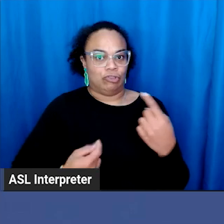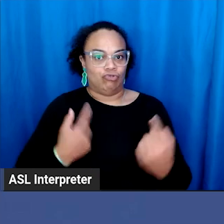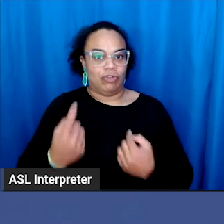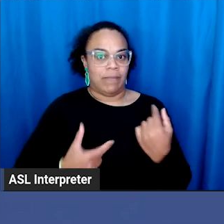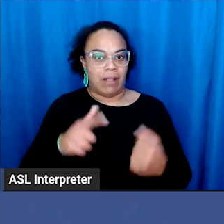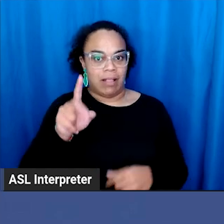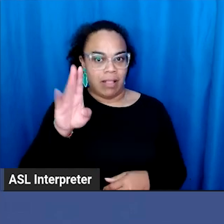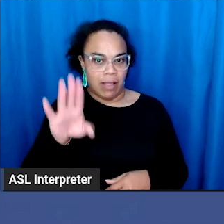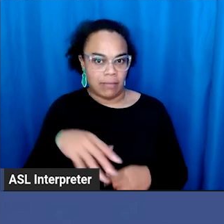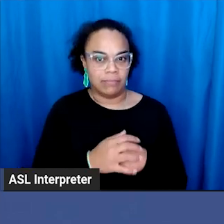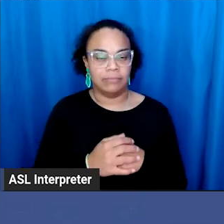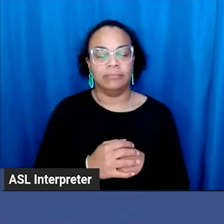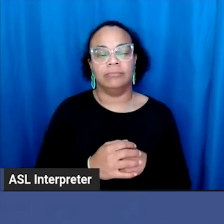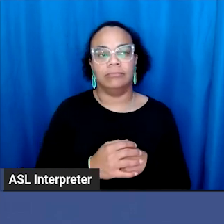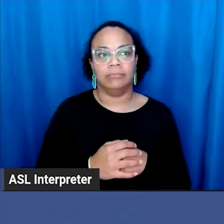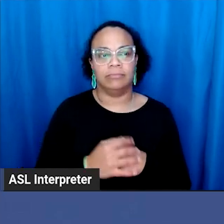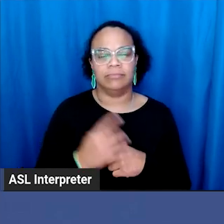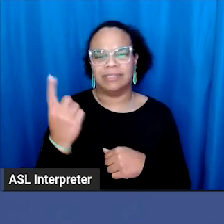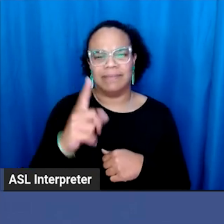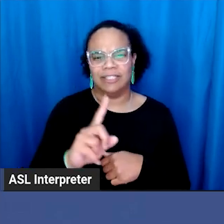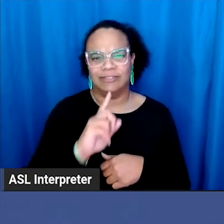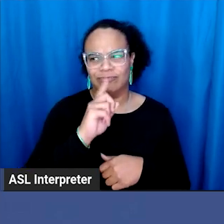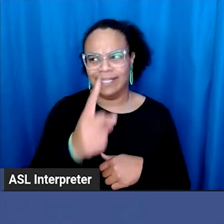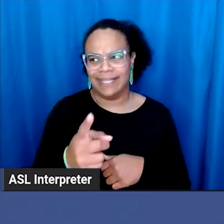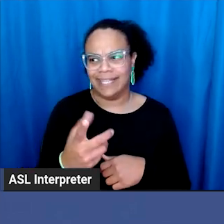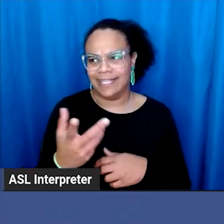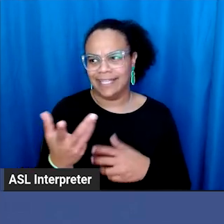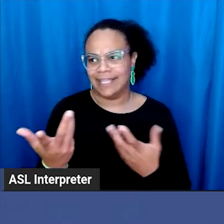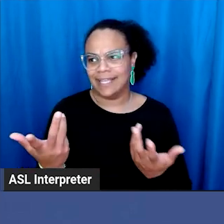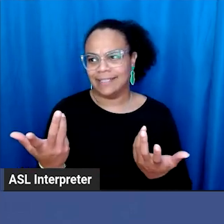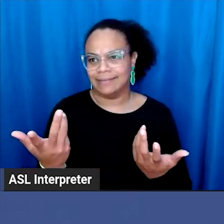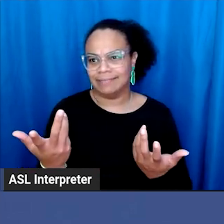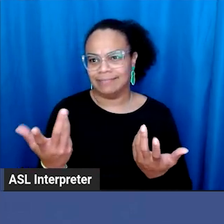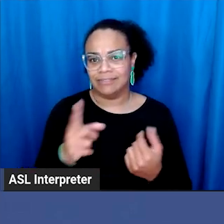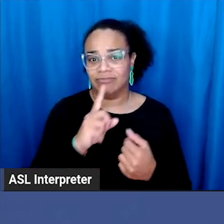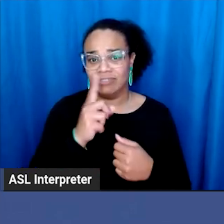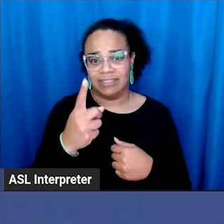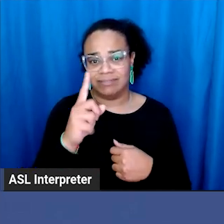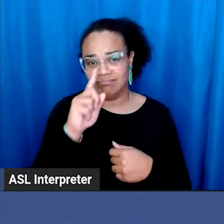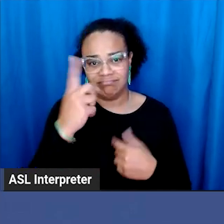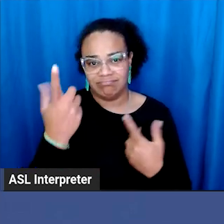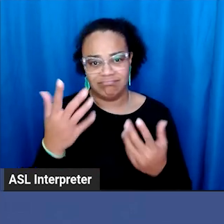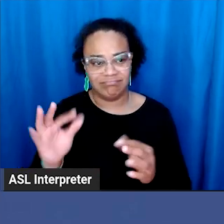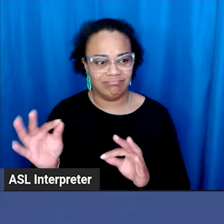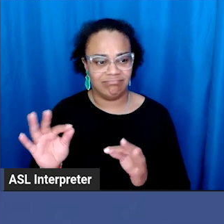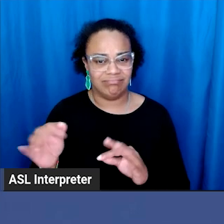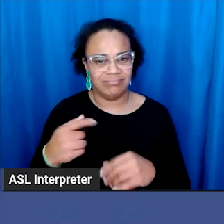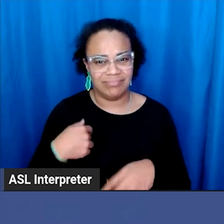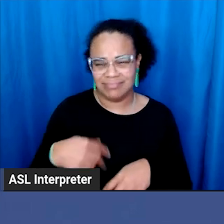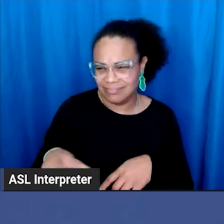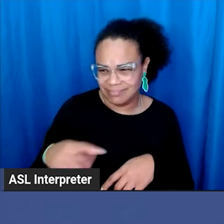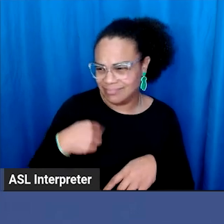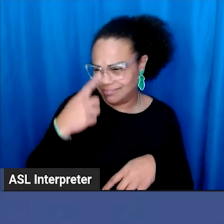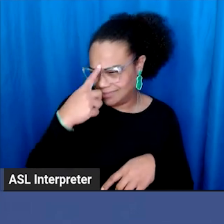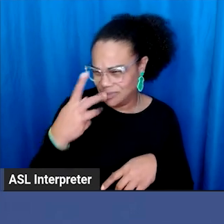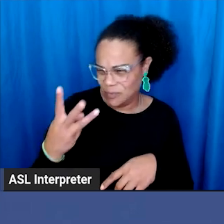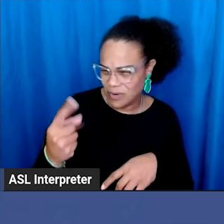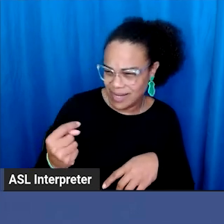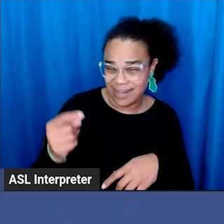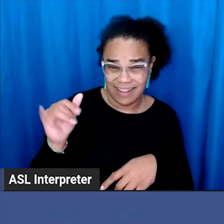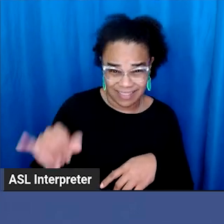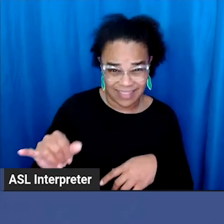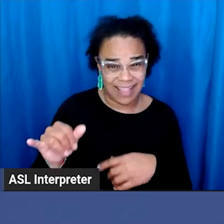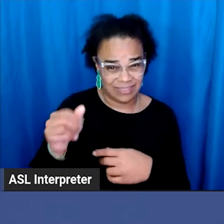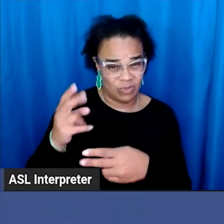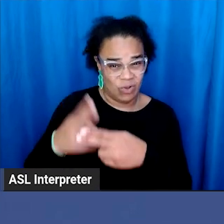and it was something really, you know, uh, vanilla to me. It was something like, what, how is that sexual